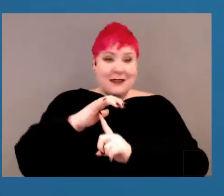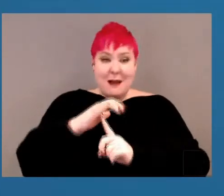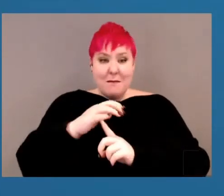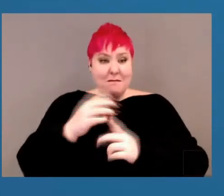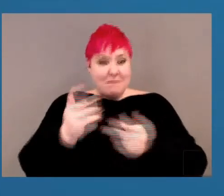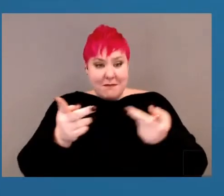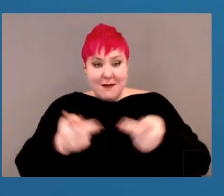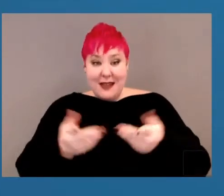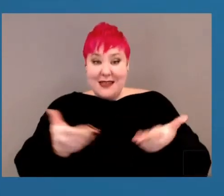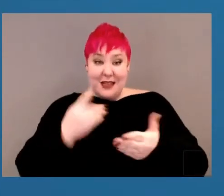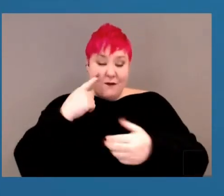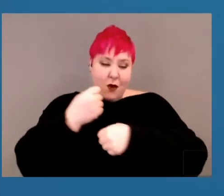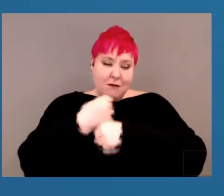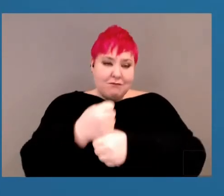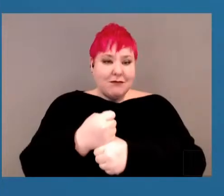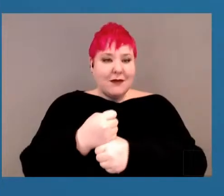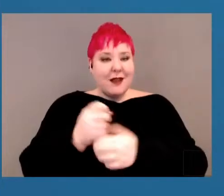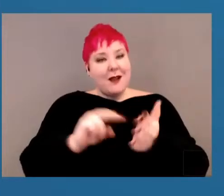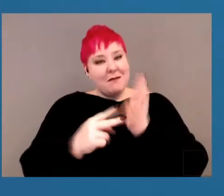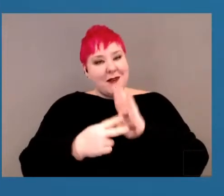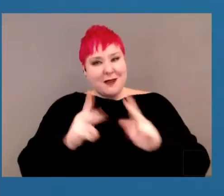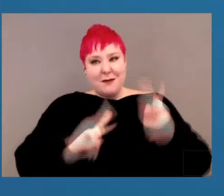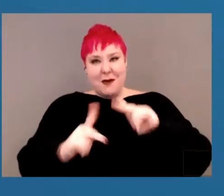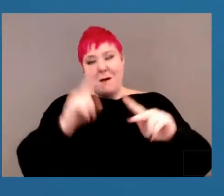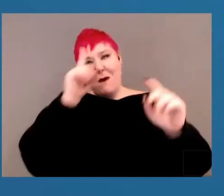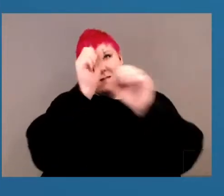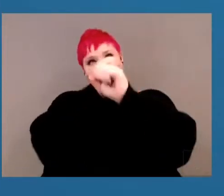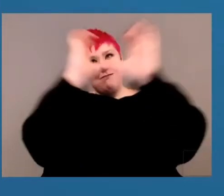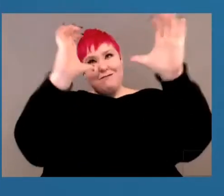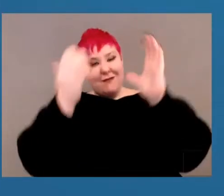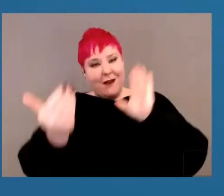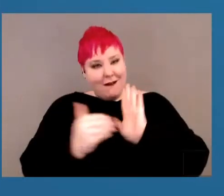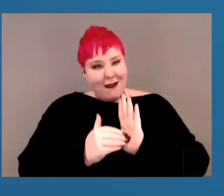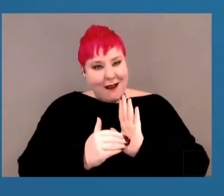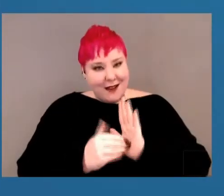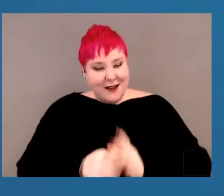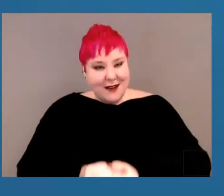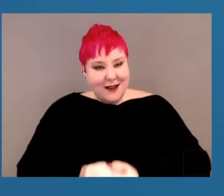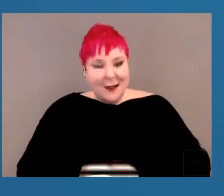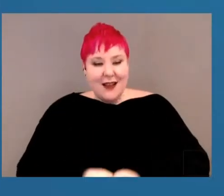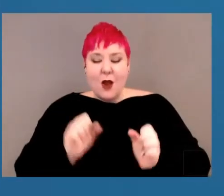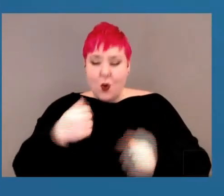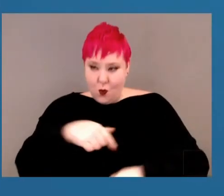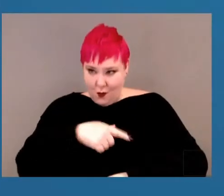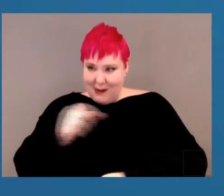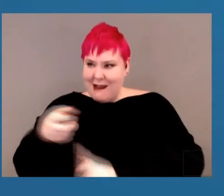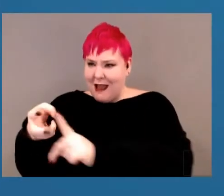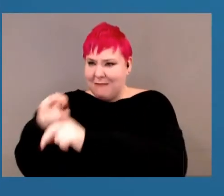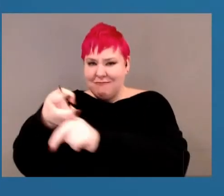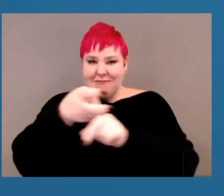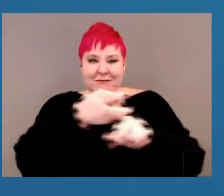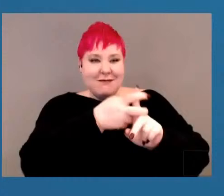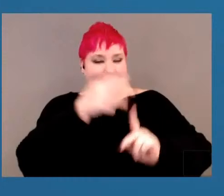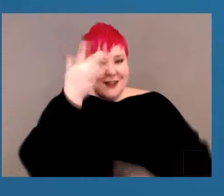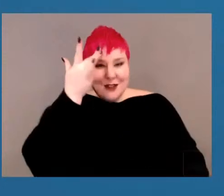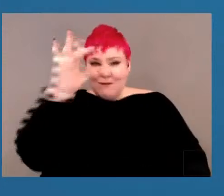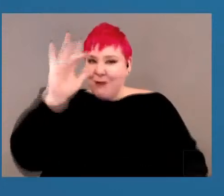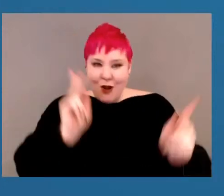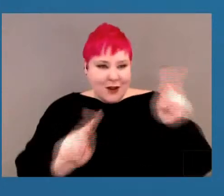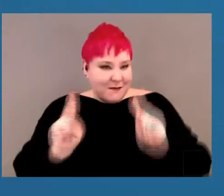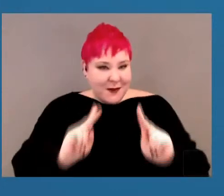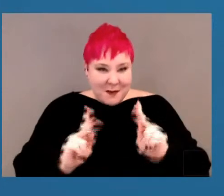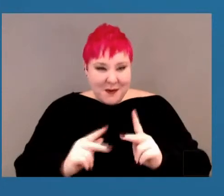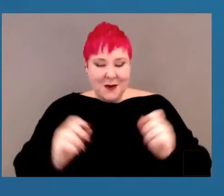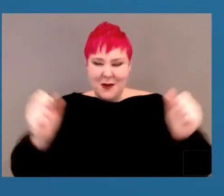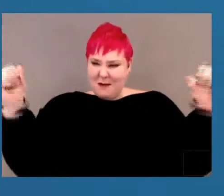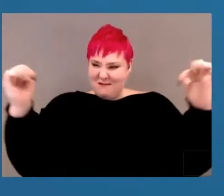allow people to have that dream again and draw the smartest and attract the smartest people you'll ever see right back to our